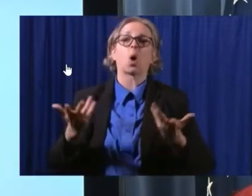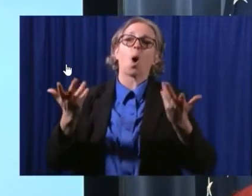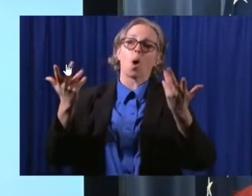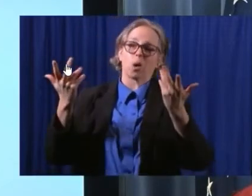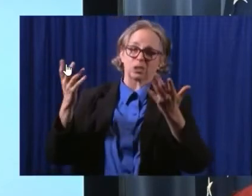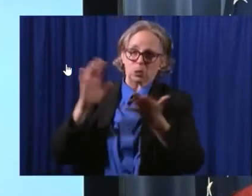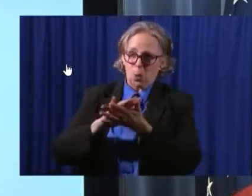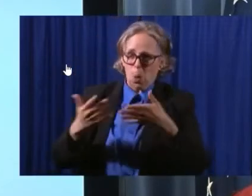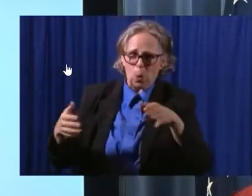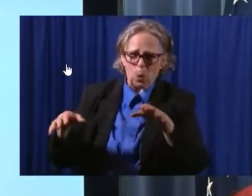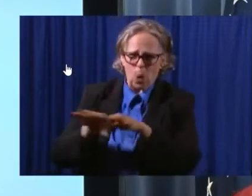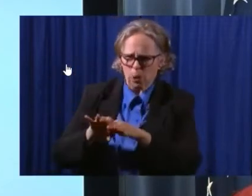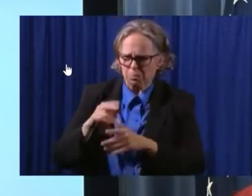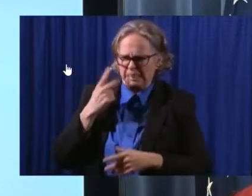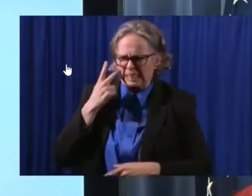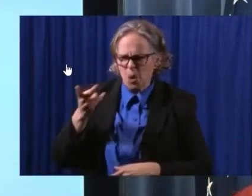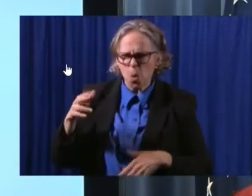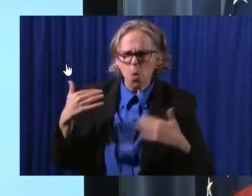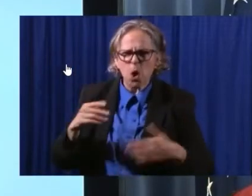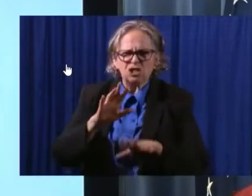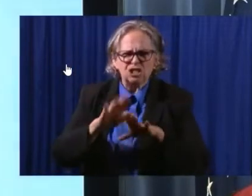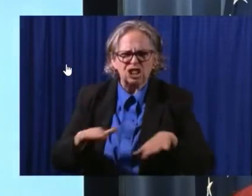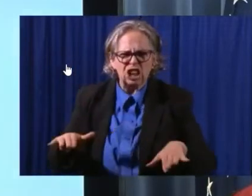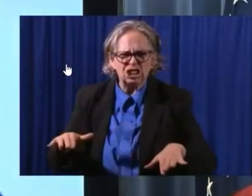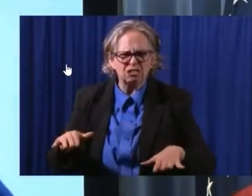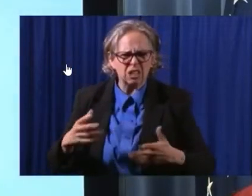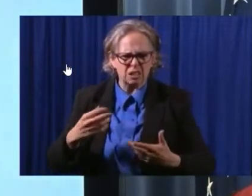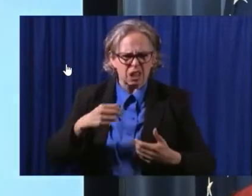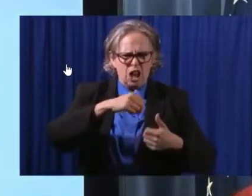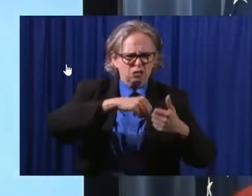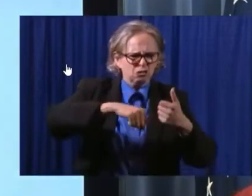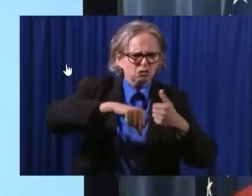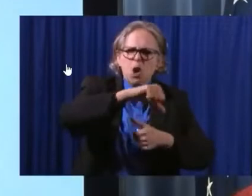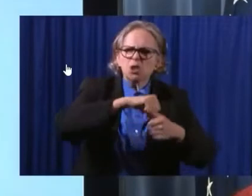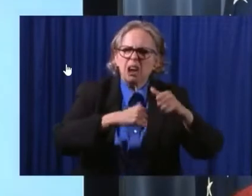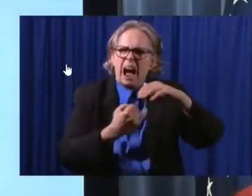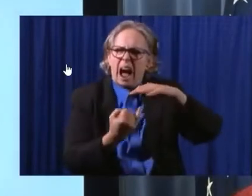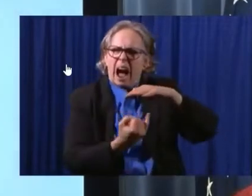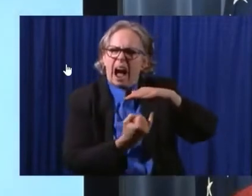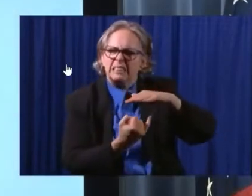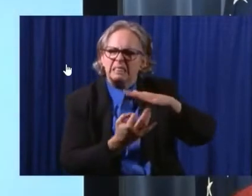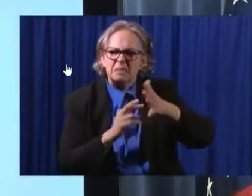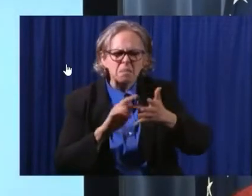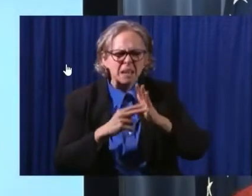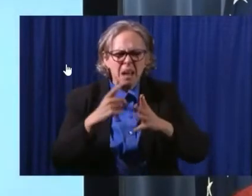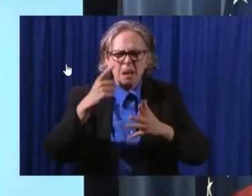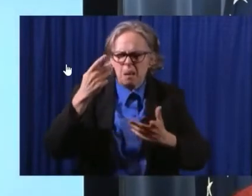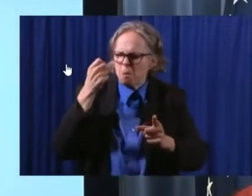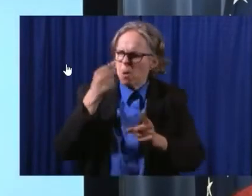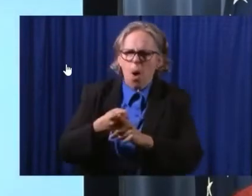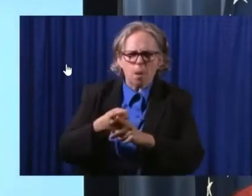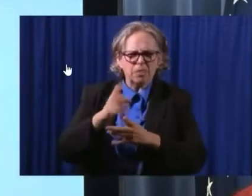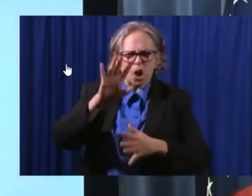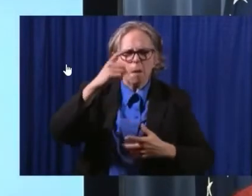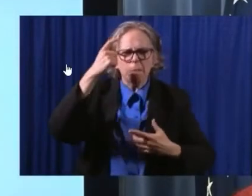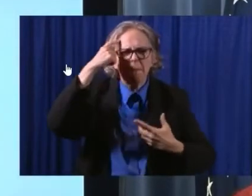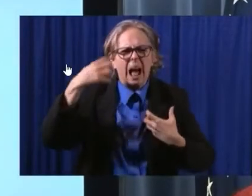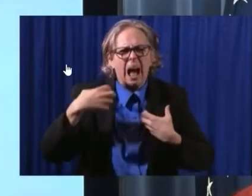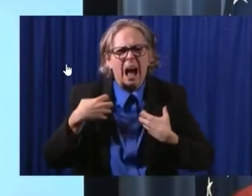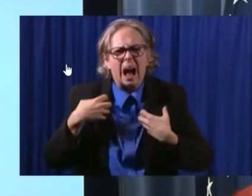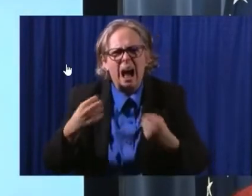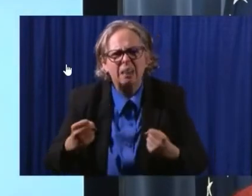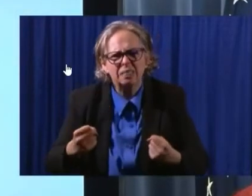quarantine. Mental health is such a big concern during these times. I know that myself, as well as my partners and other colleagues across